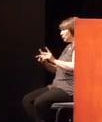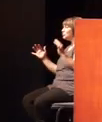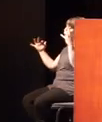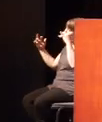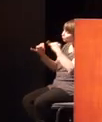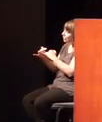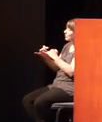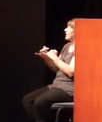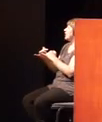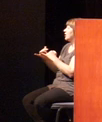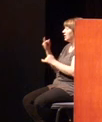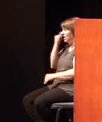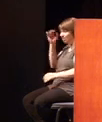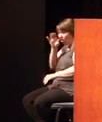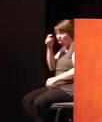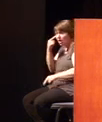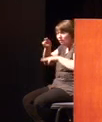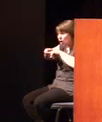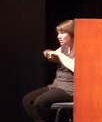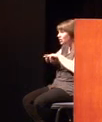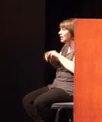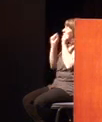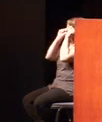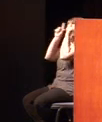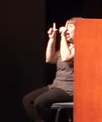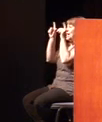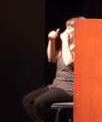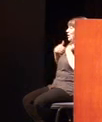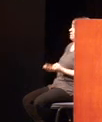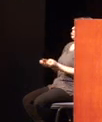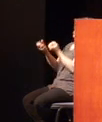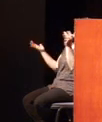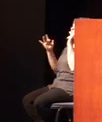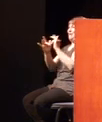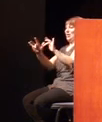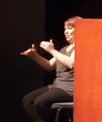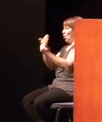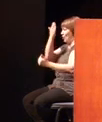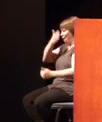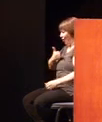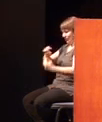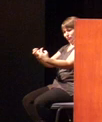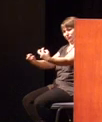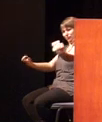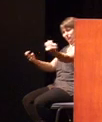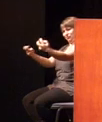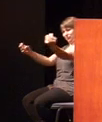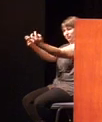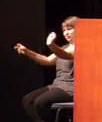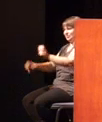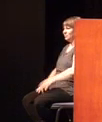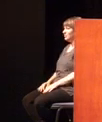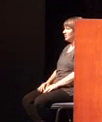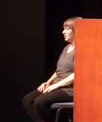gather together. If you're looking for a seat, big surprise, we have lots here in the front that are available.